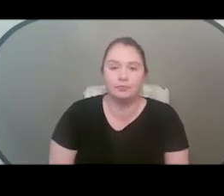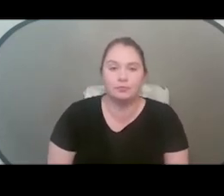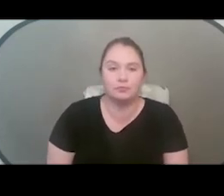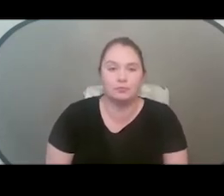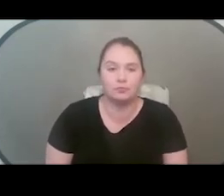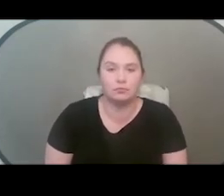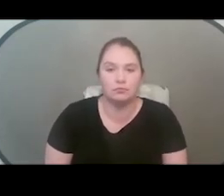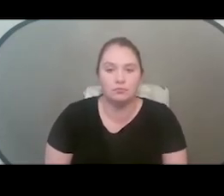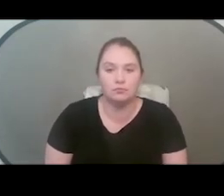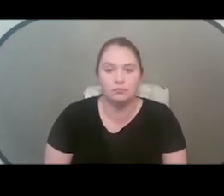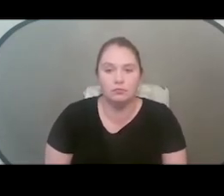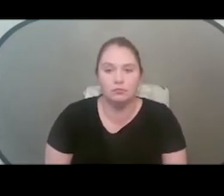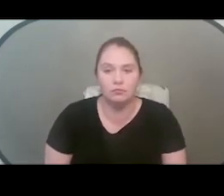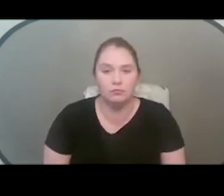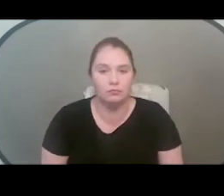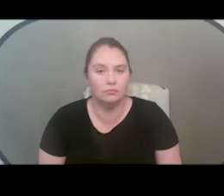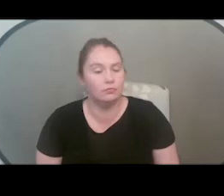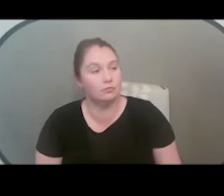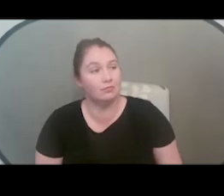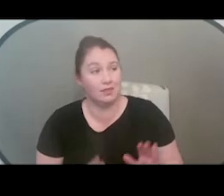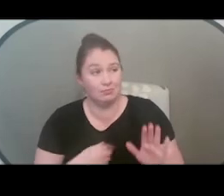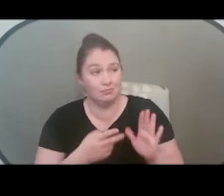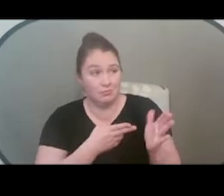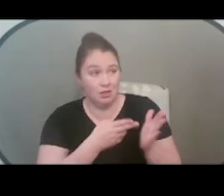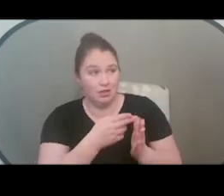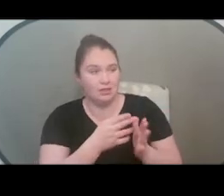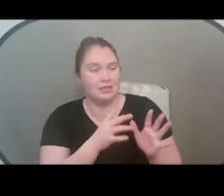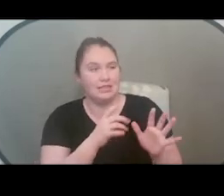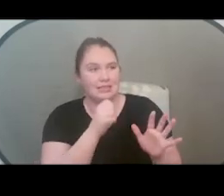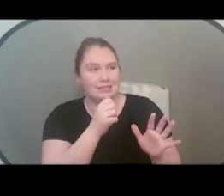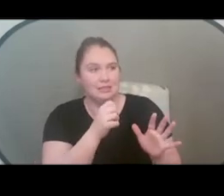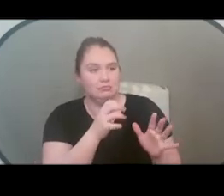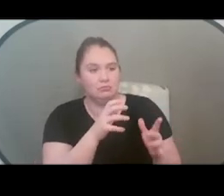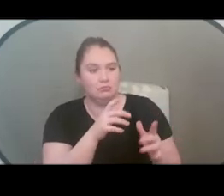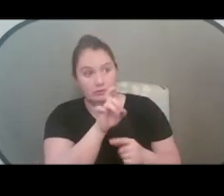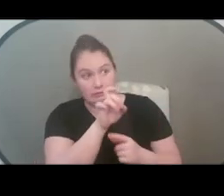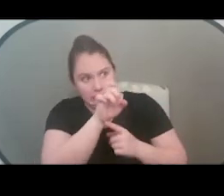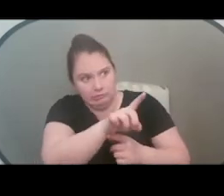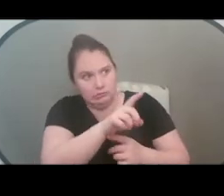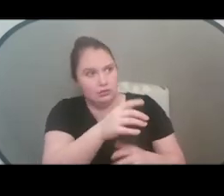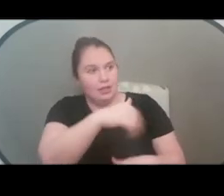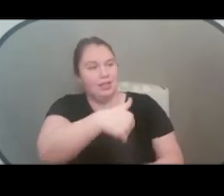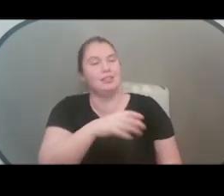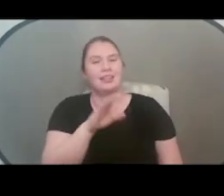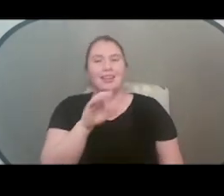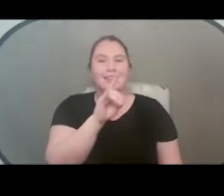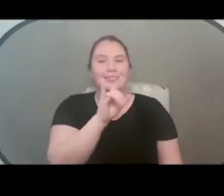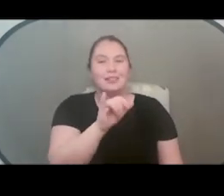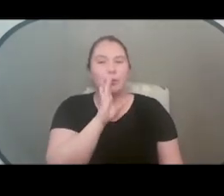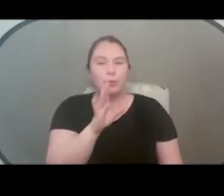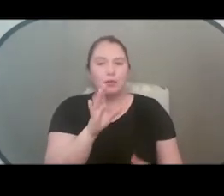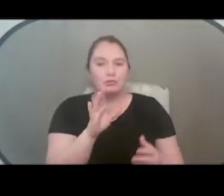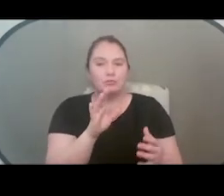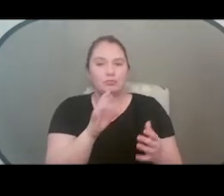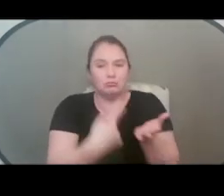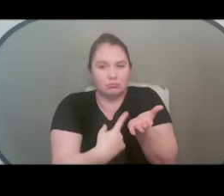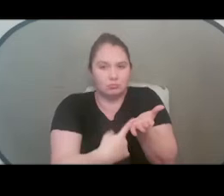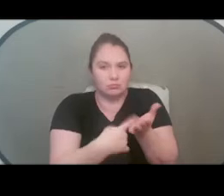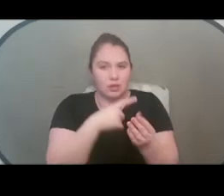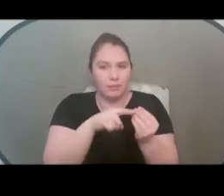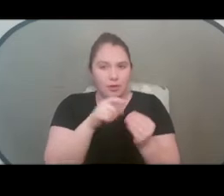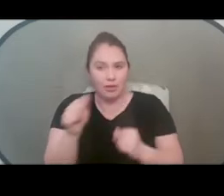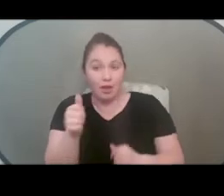I hate to derail us, but I did think I would take a chance to ask Casey, are we going to have a similar conversation about the